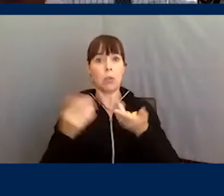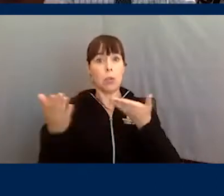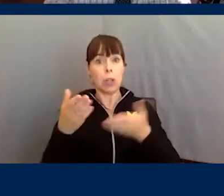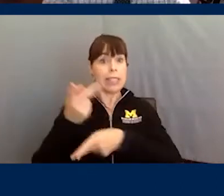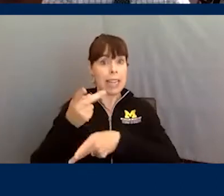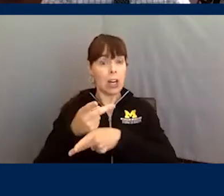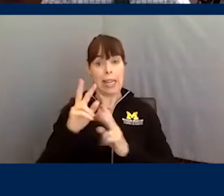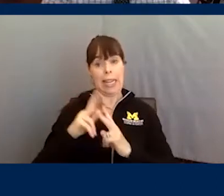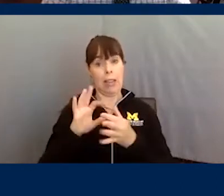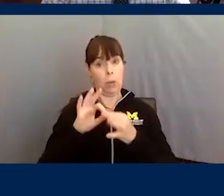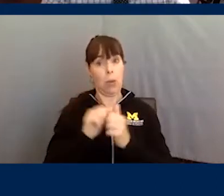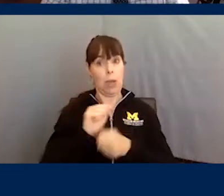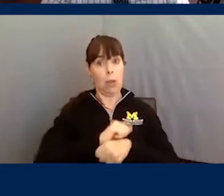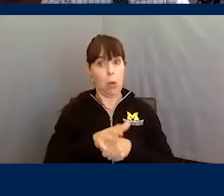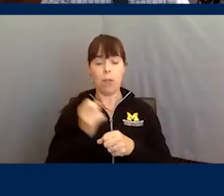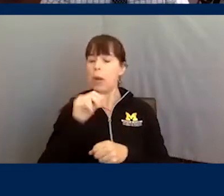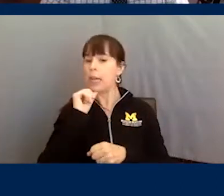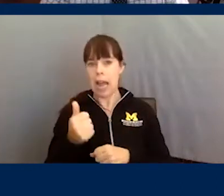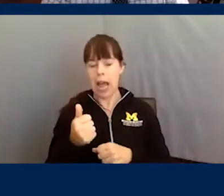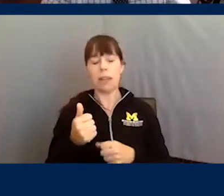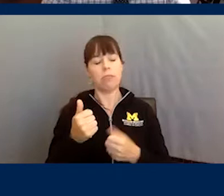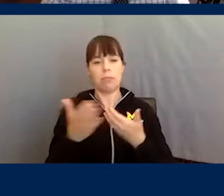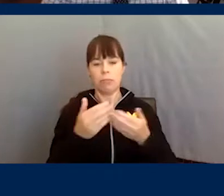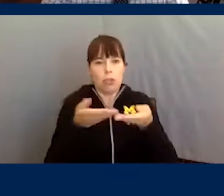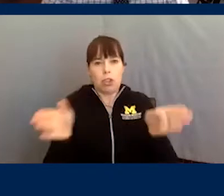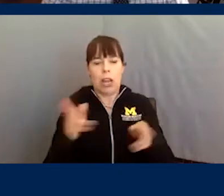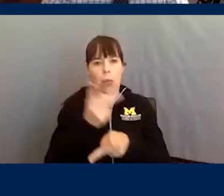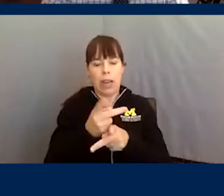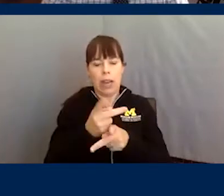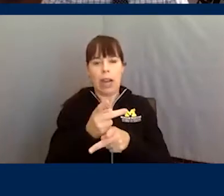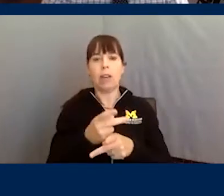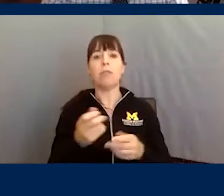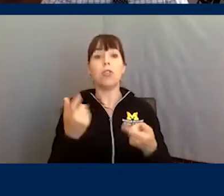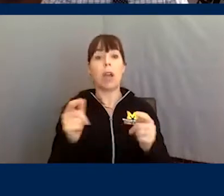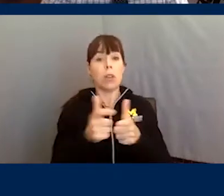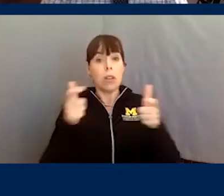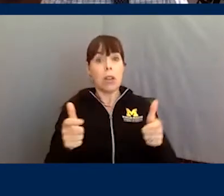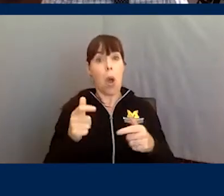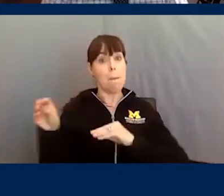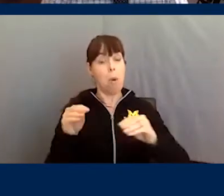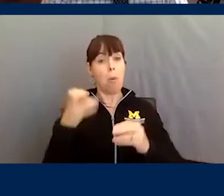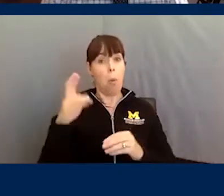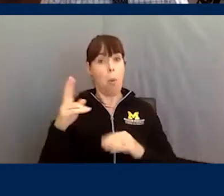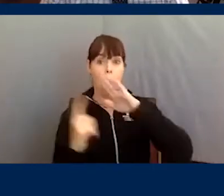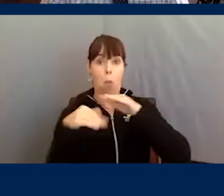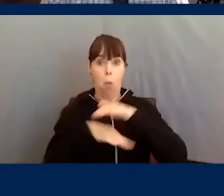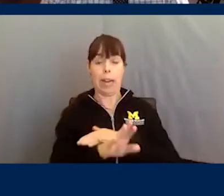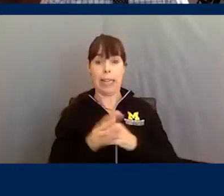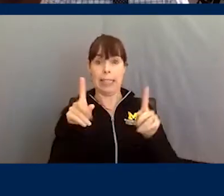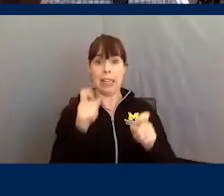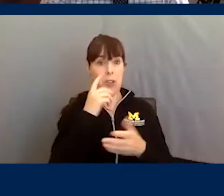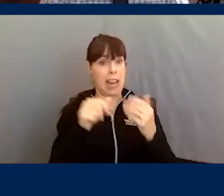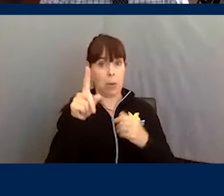related to COVID or not COVID, just general care, expand our mobile and walk-up testing for anyone who needs it, establish